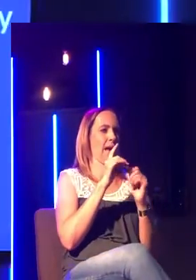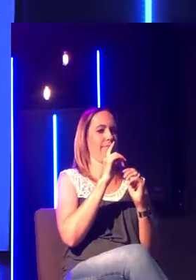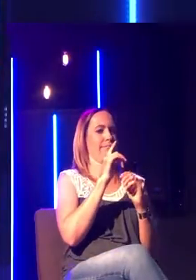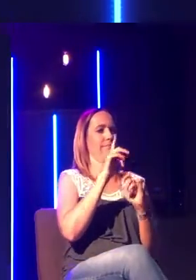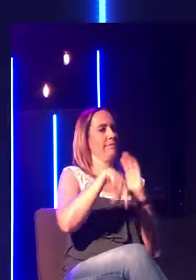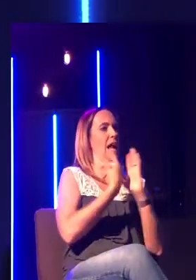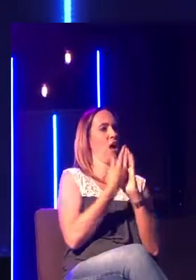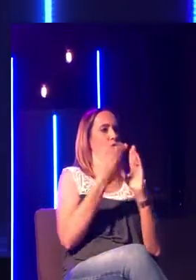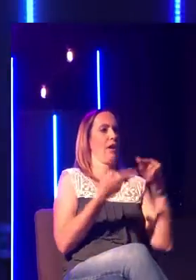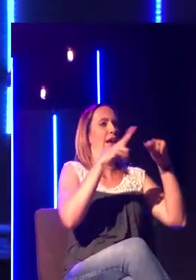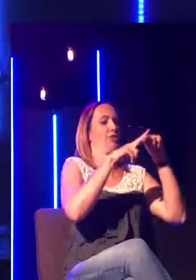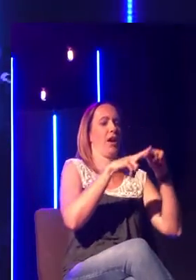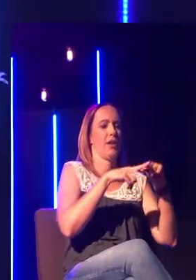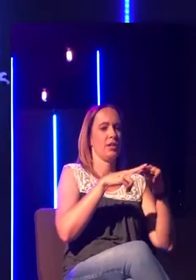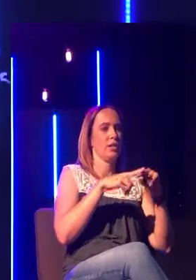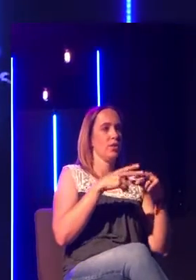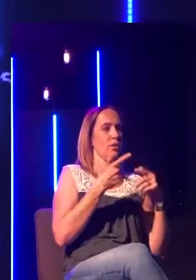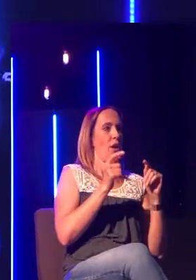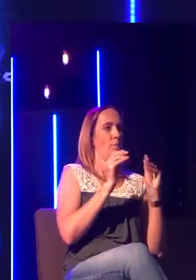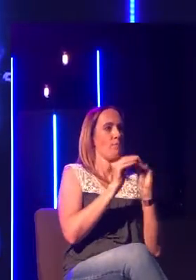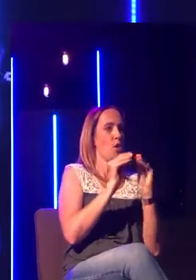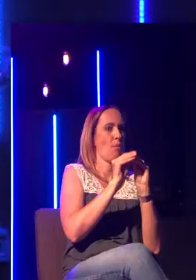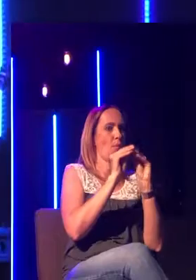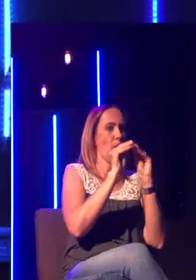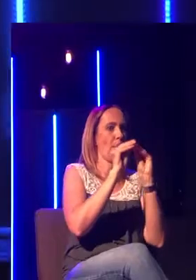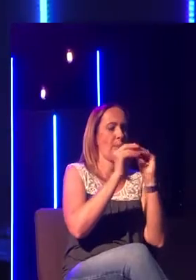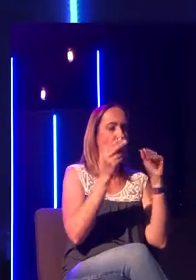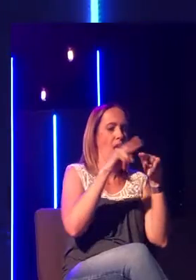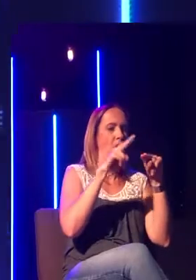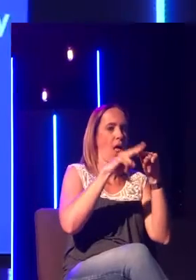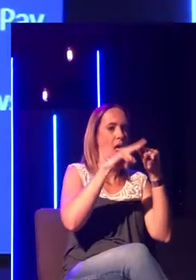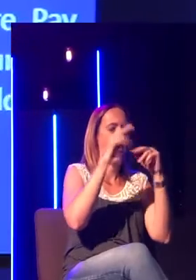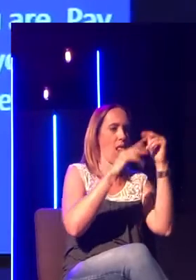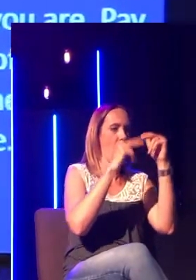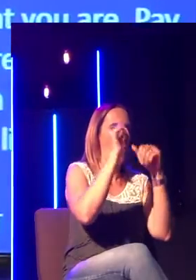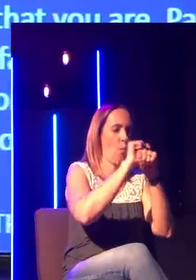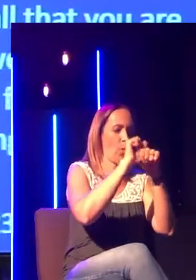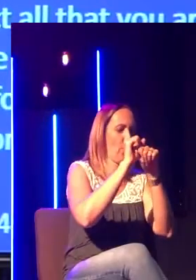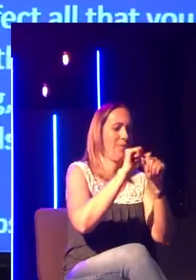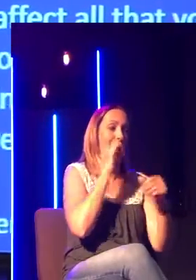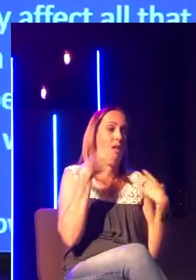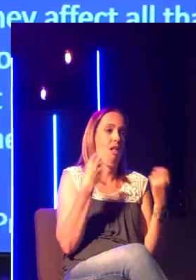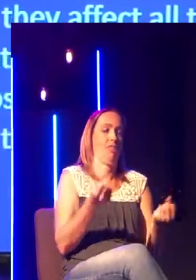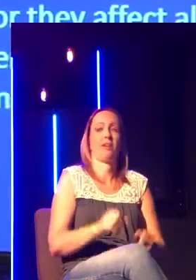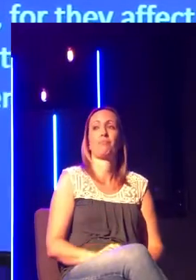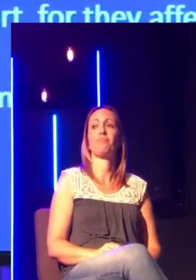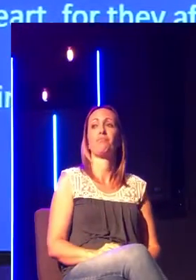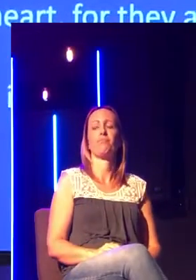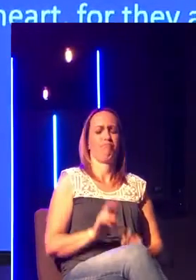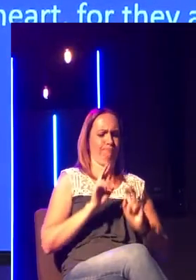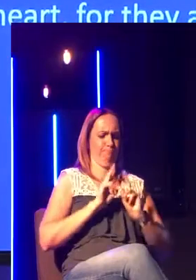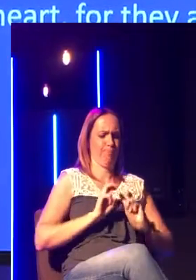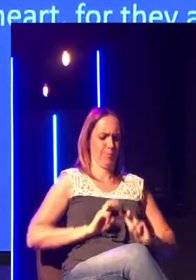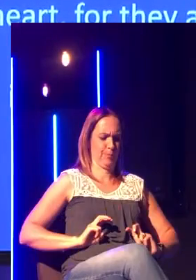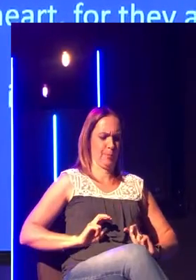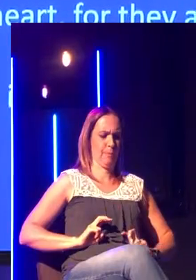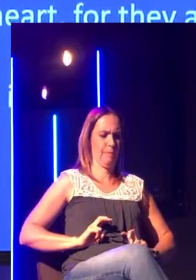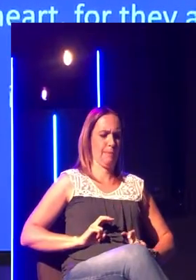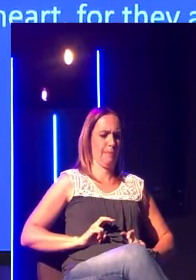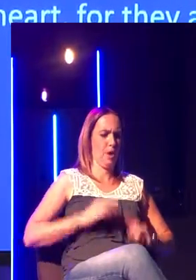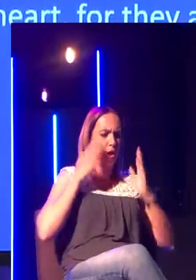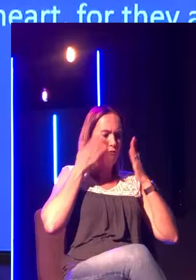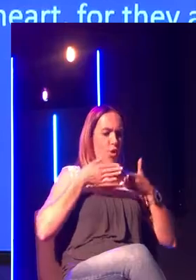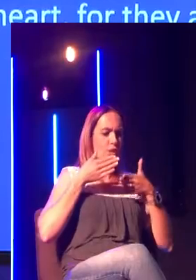more and more, and that's not healthy. The last one, and not this one, I don't like this one. Am I focused on progress rather